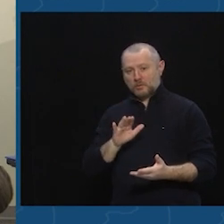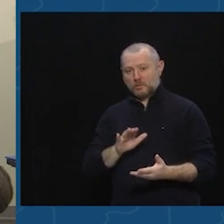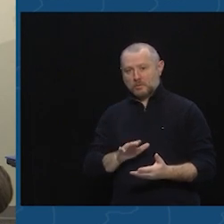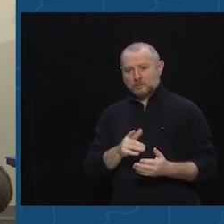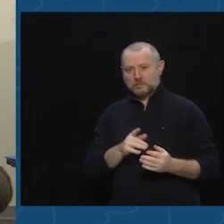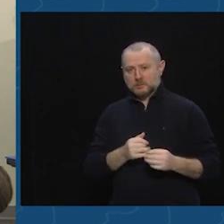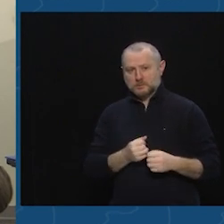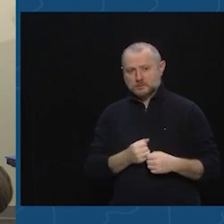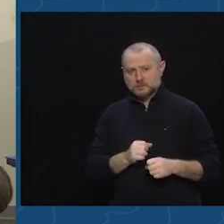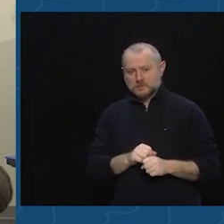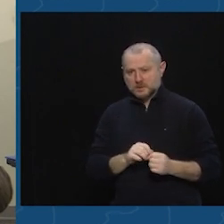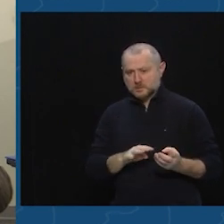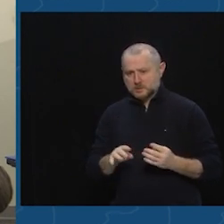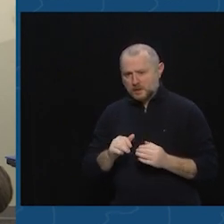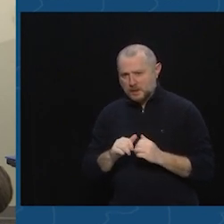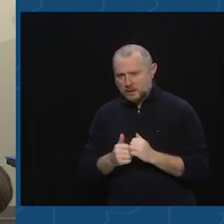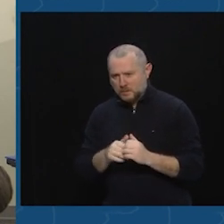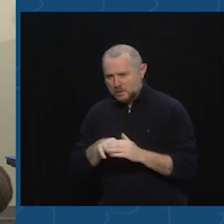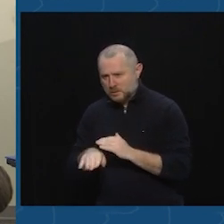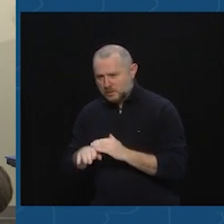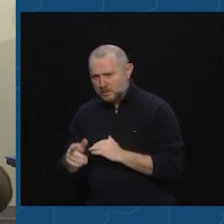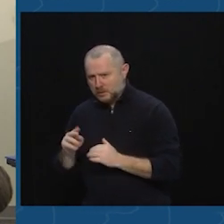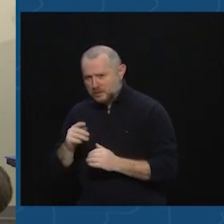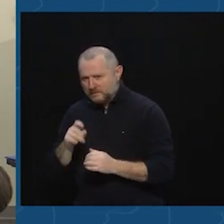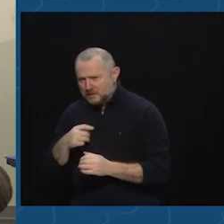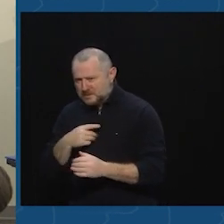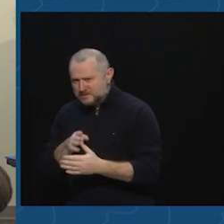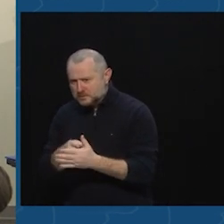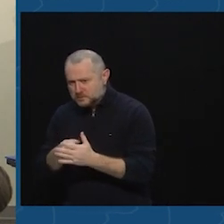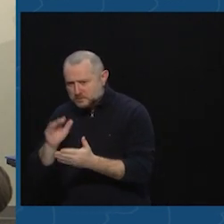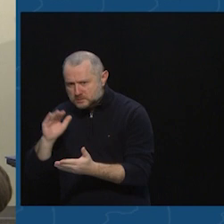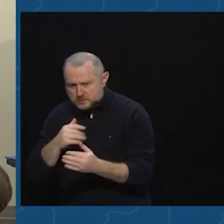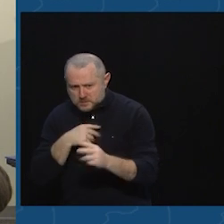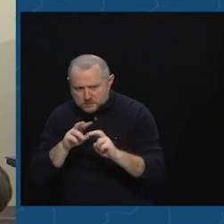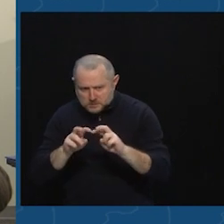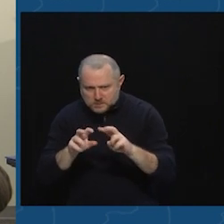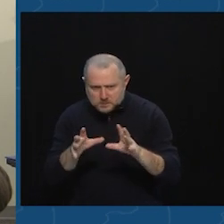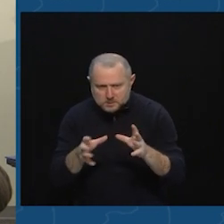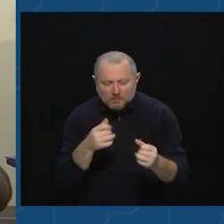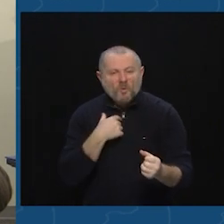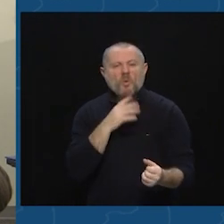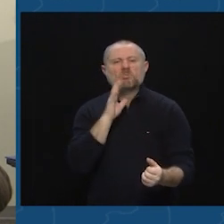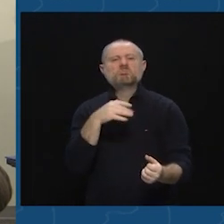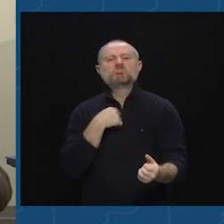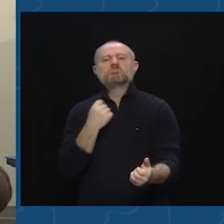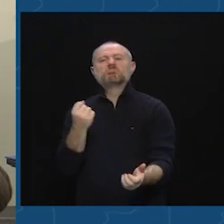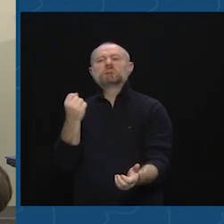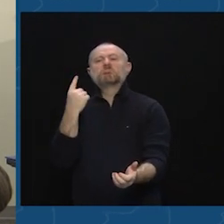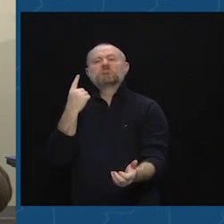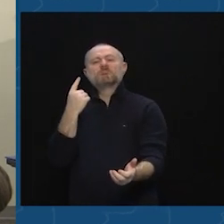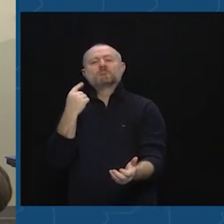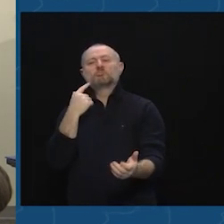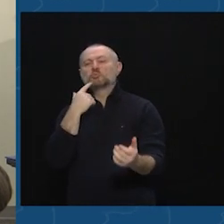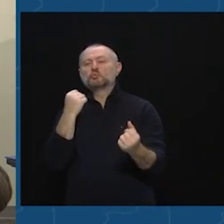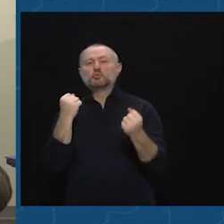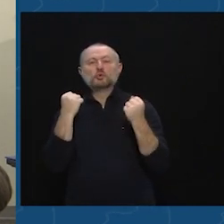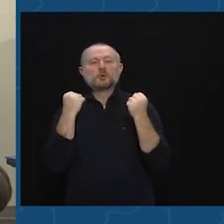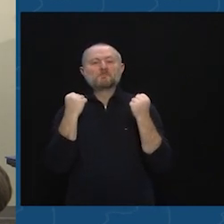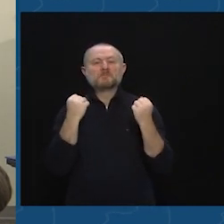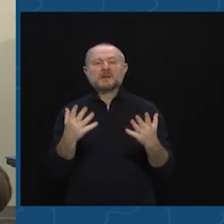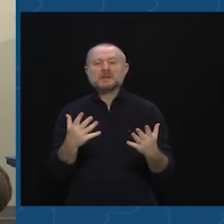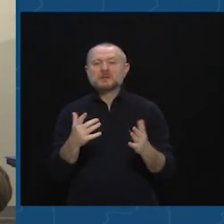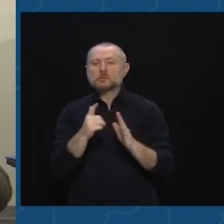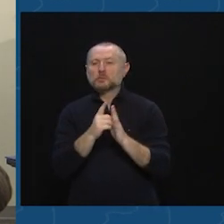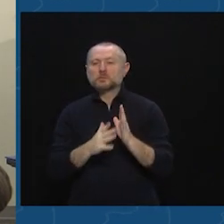many defense attorneys and public defenders are not in the courtroom. If we